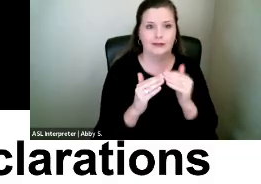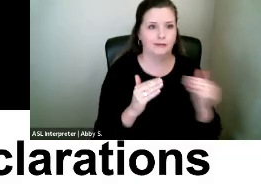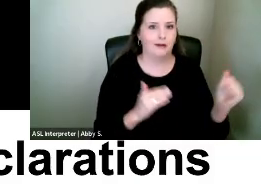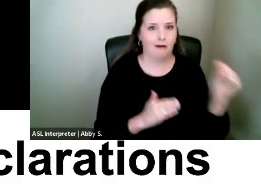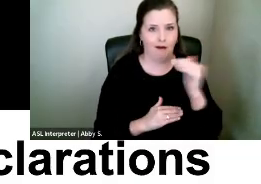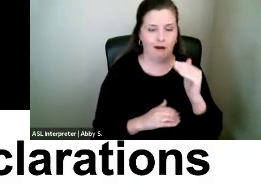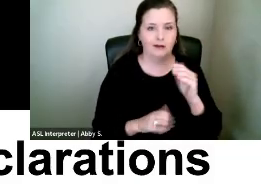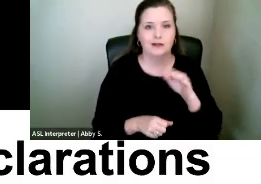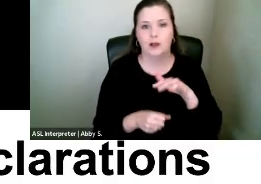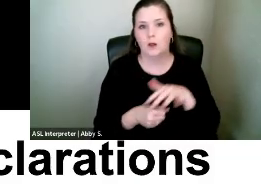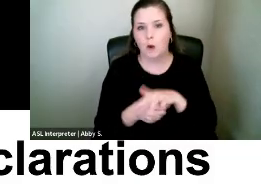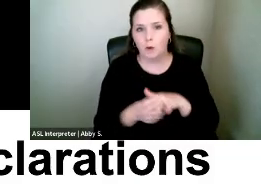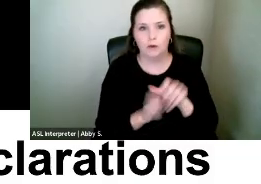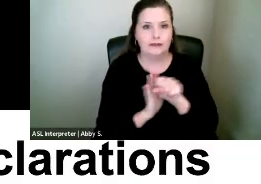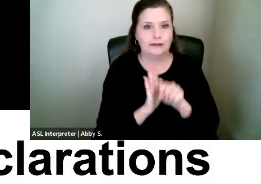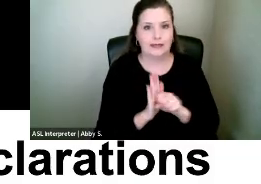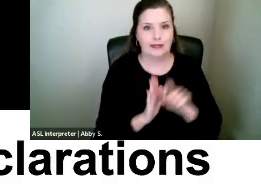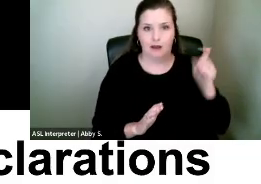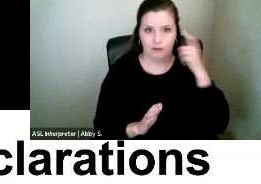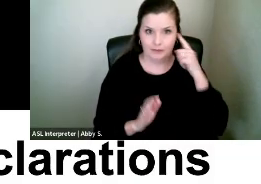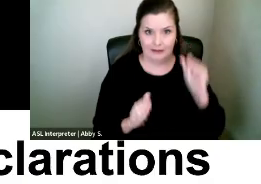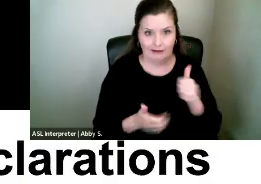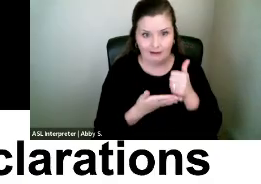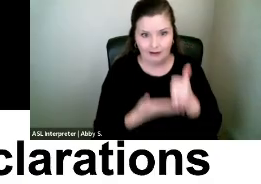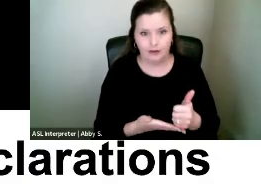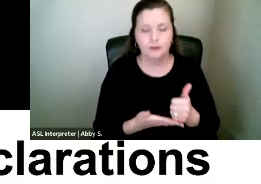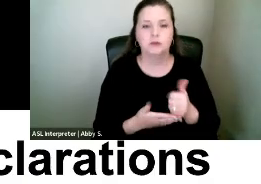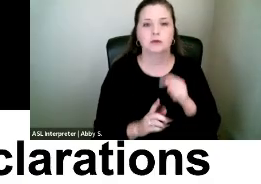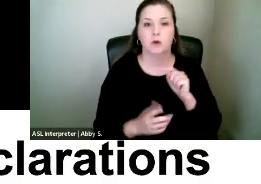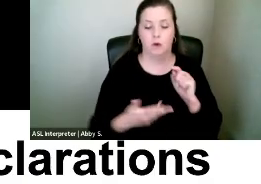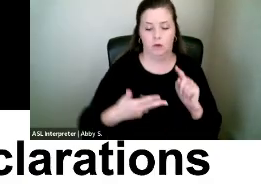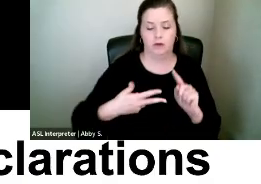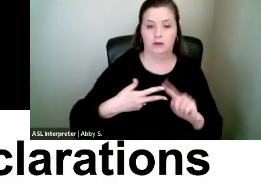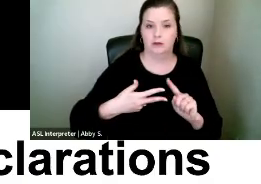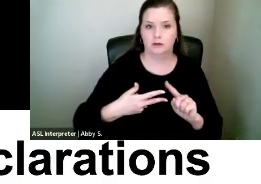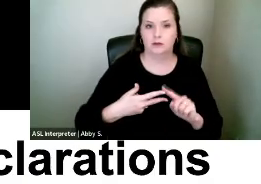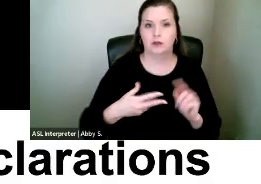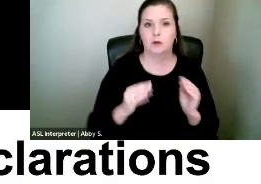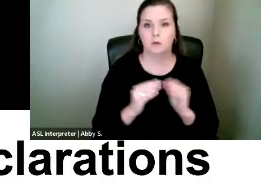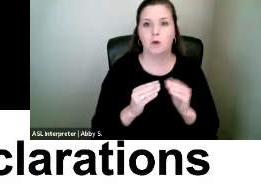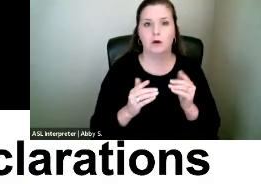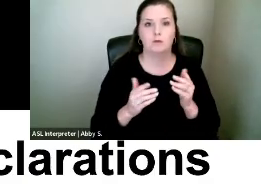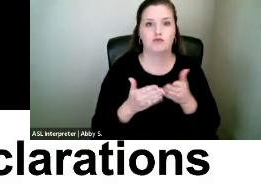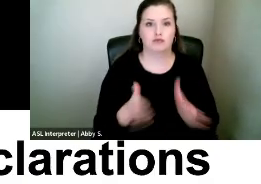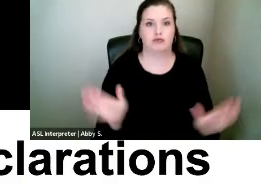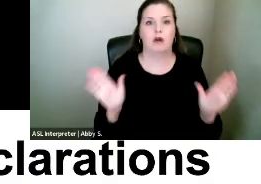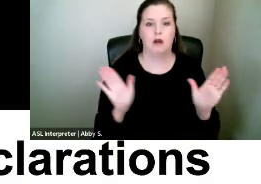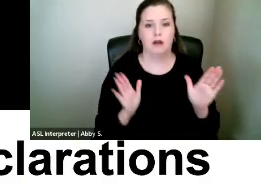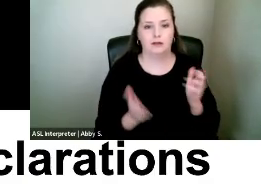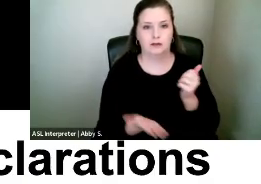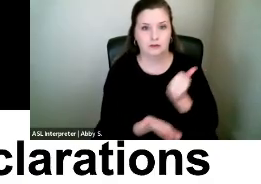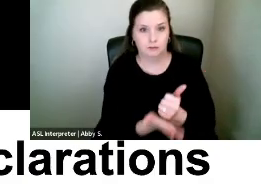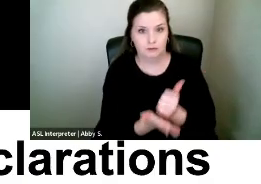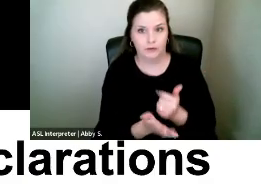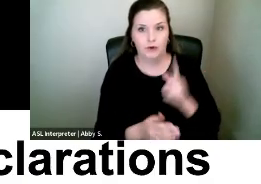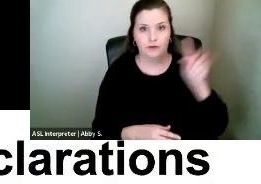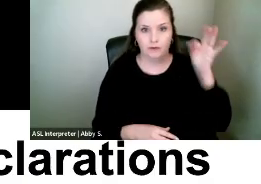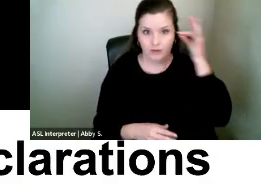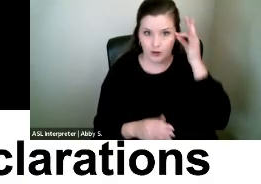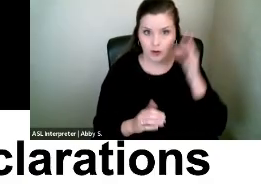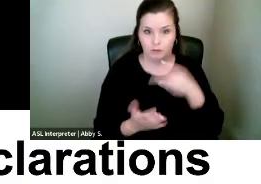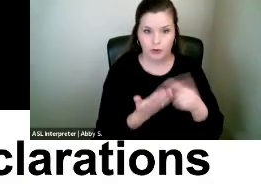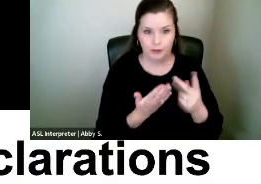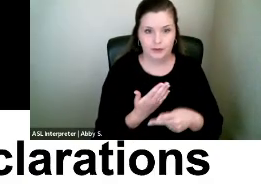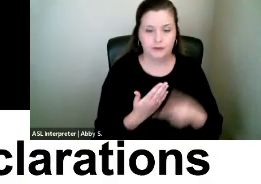capabilities of state and local governments. It offers a much wider range of federal assistance programs for both individuals and